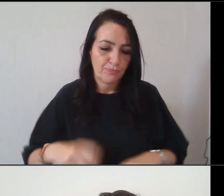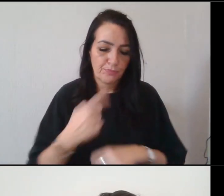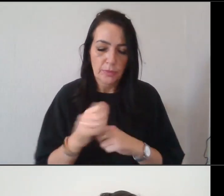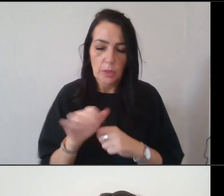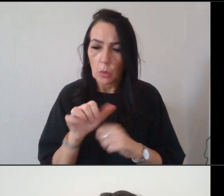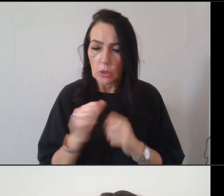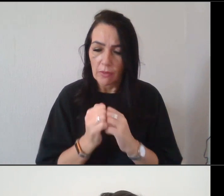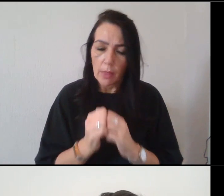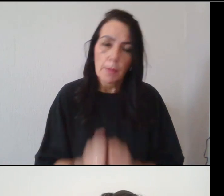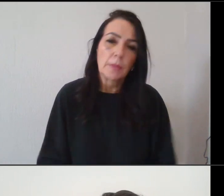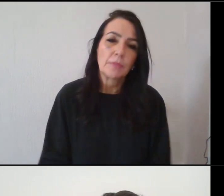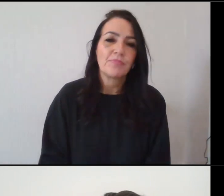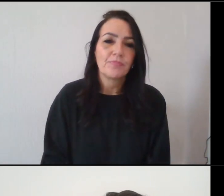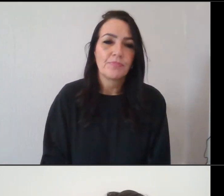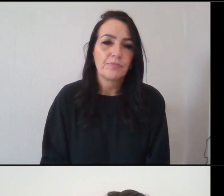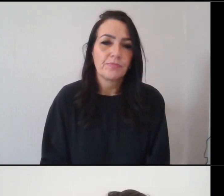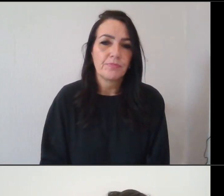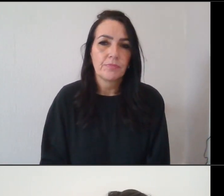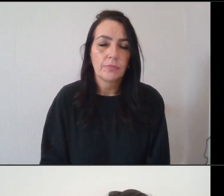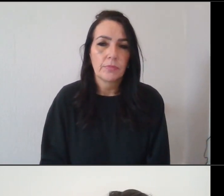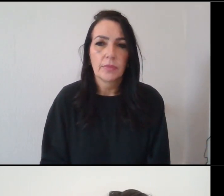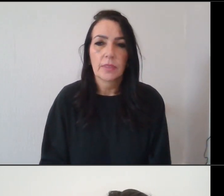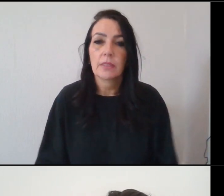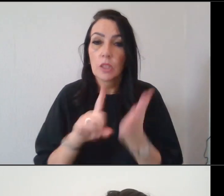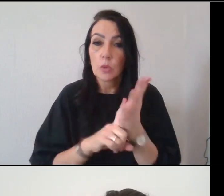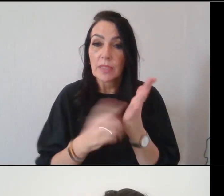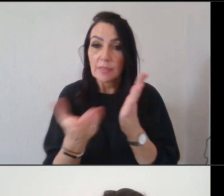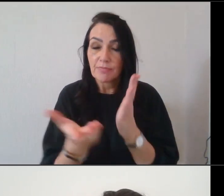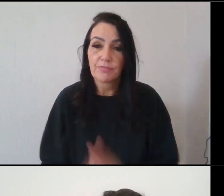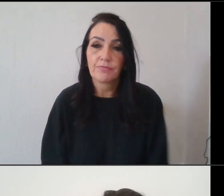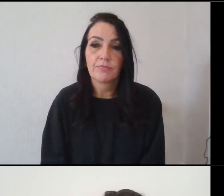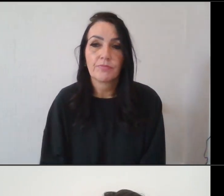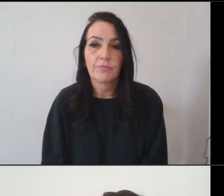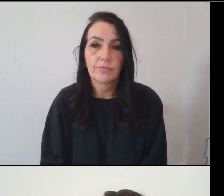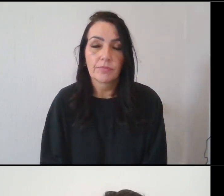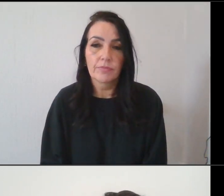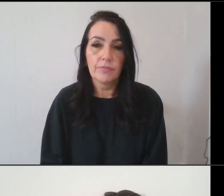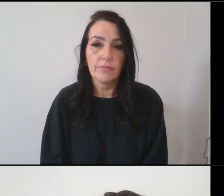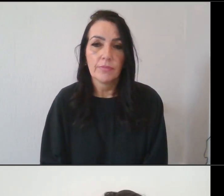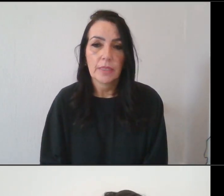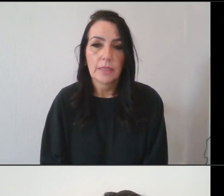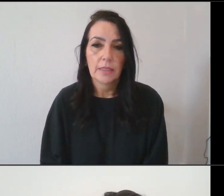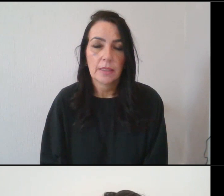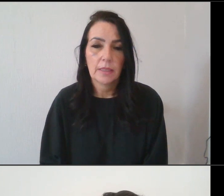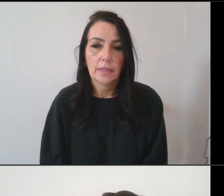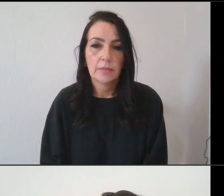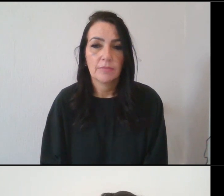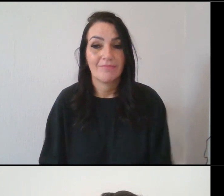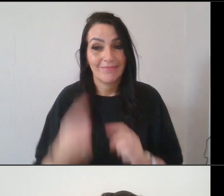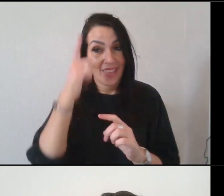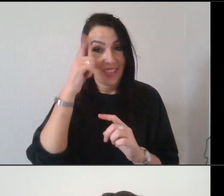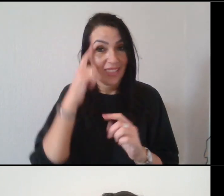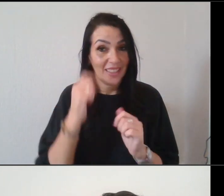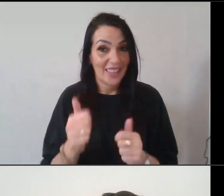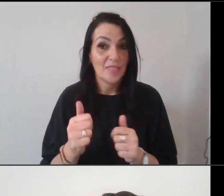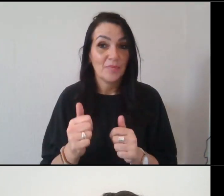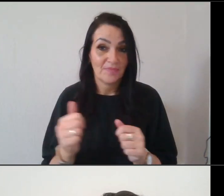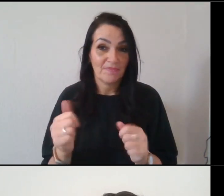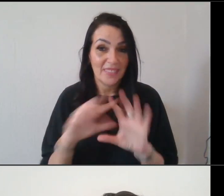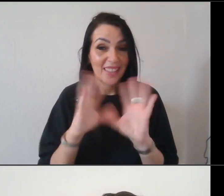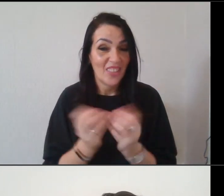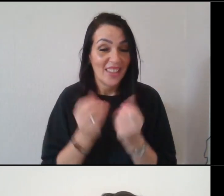valuable. I don't know, Lucy, if you want to add anything else there. I think that's pretty much covered it.